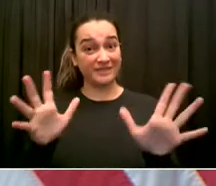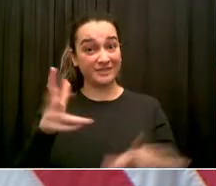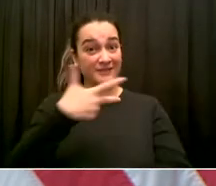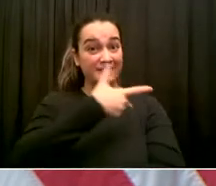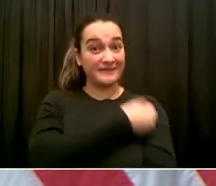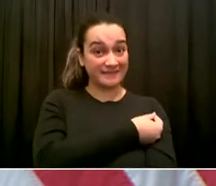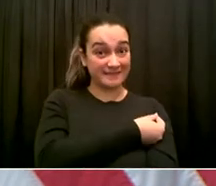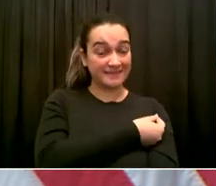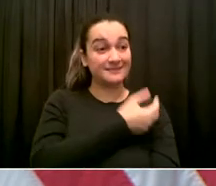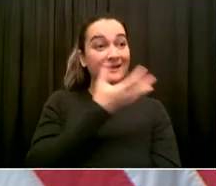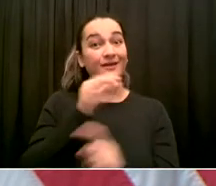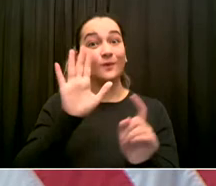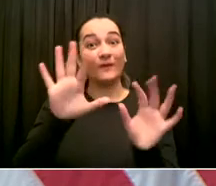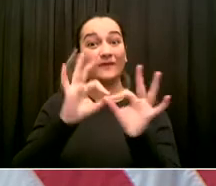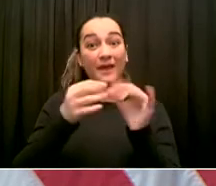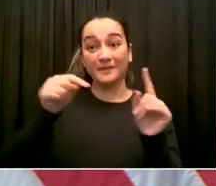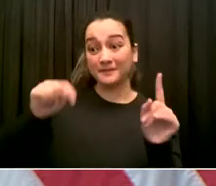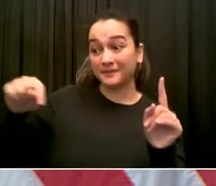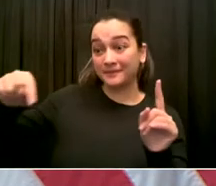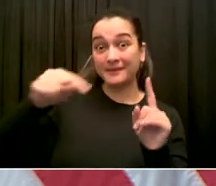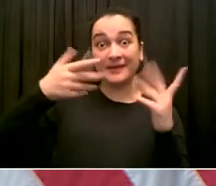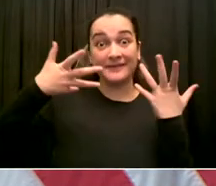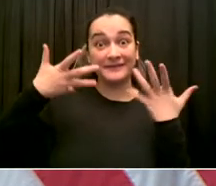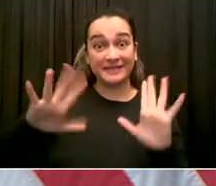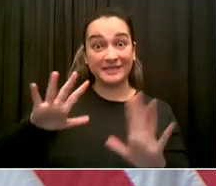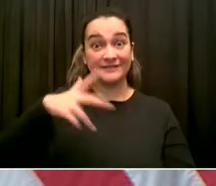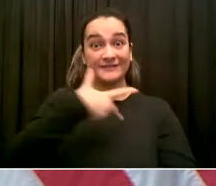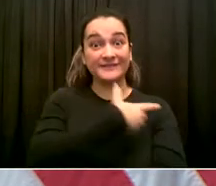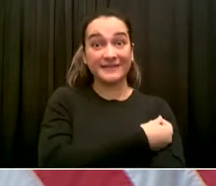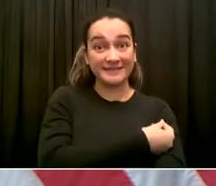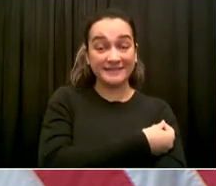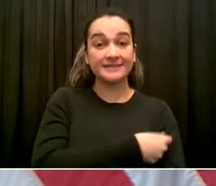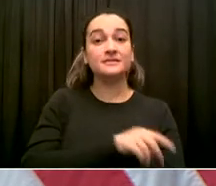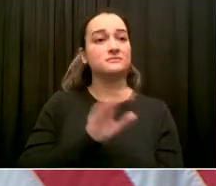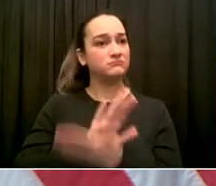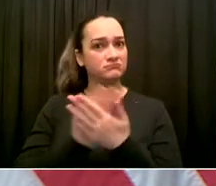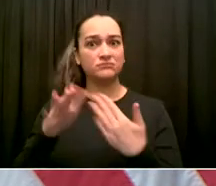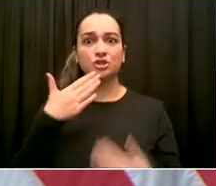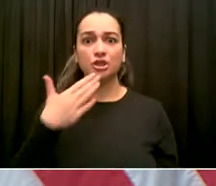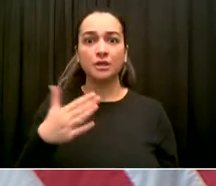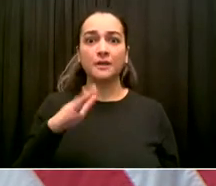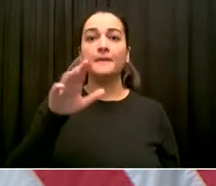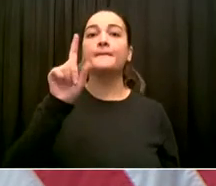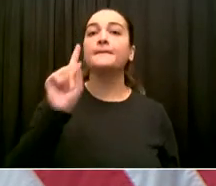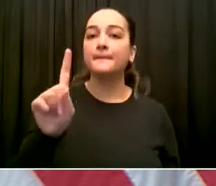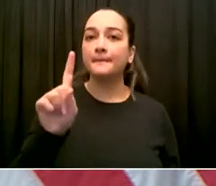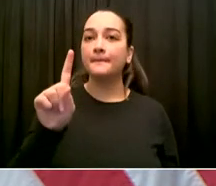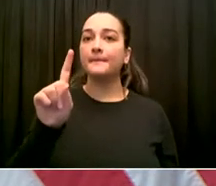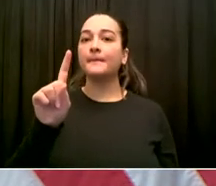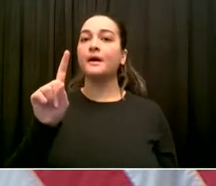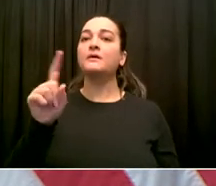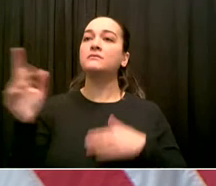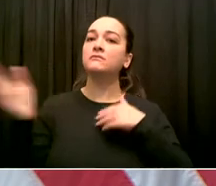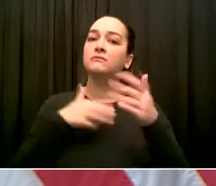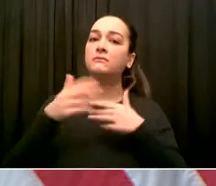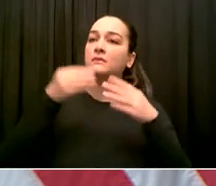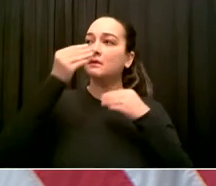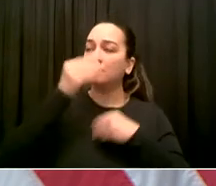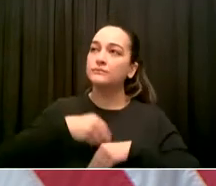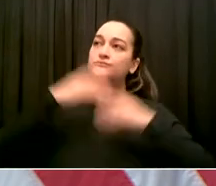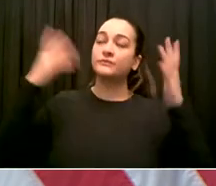remain unvaccinated, and you are not considered fully vaccinated until 14 days after your last